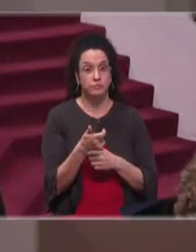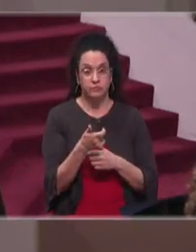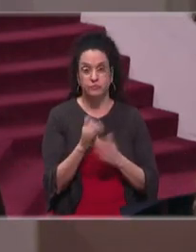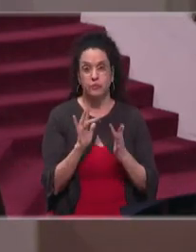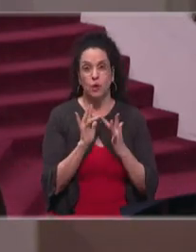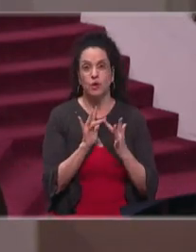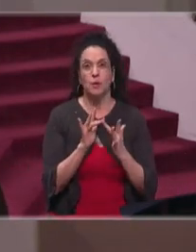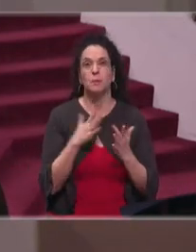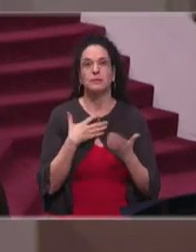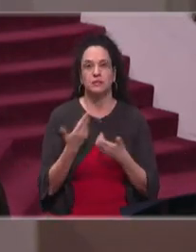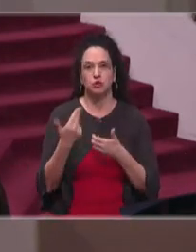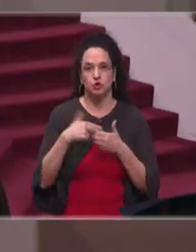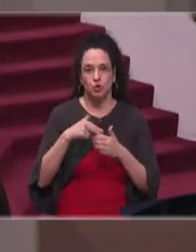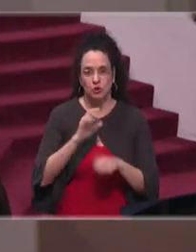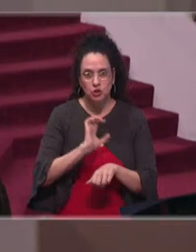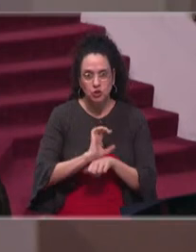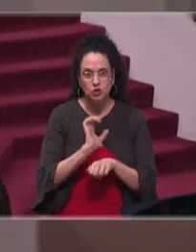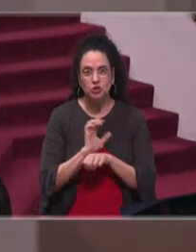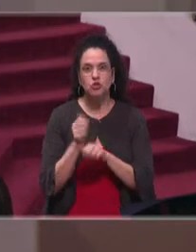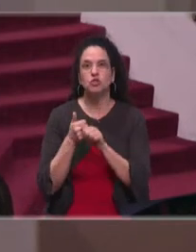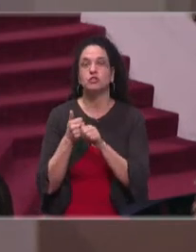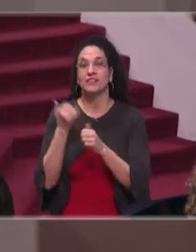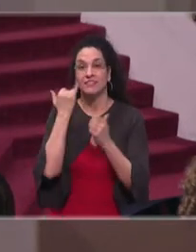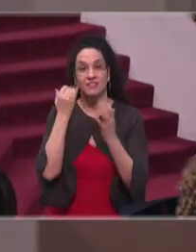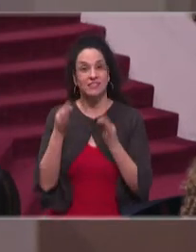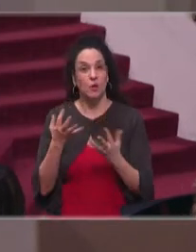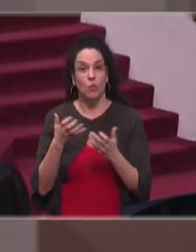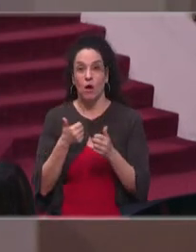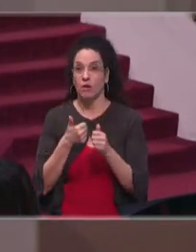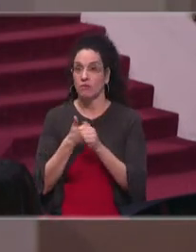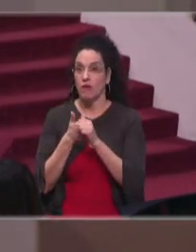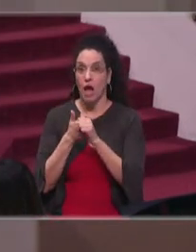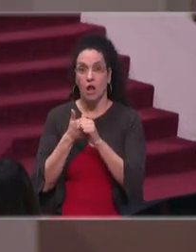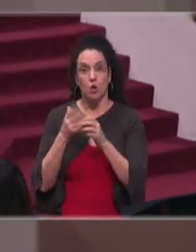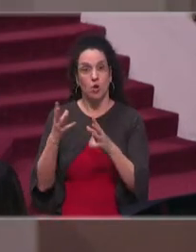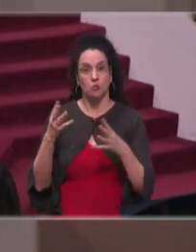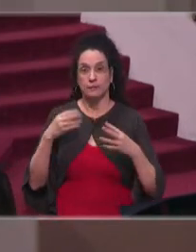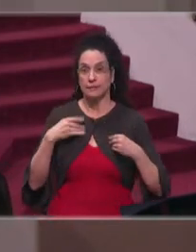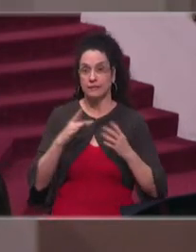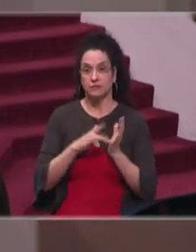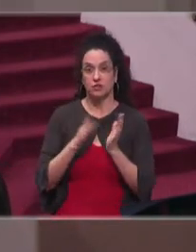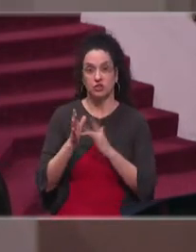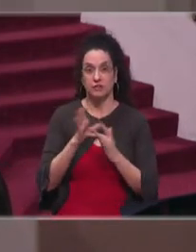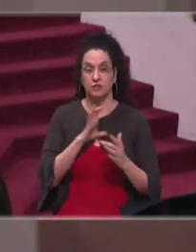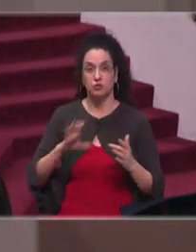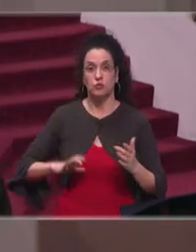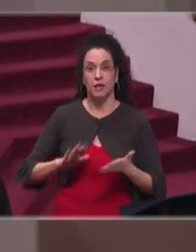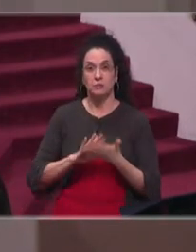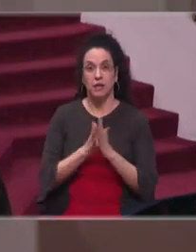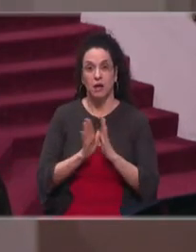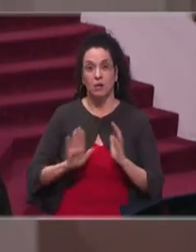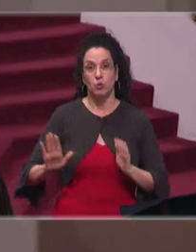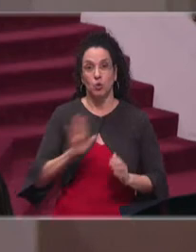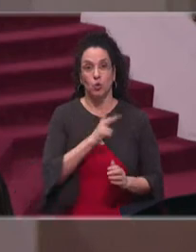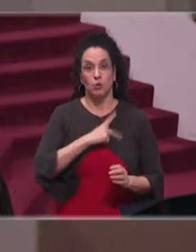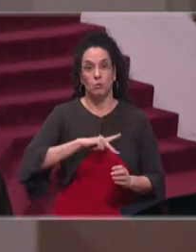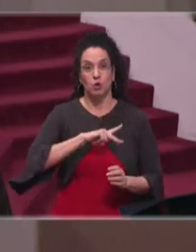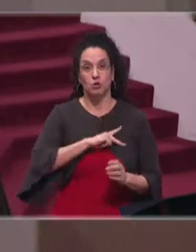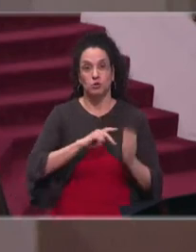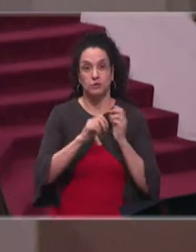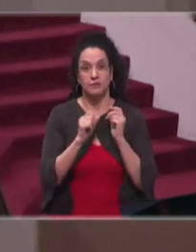and church membership. If it's your desire to receive Jesus Christ as your personal Savior, please pray this prayer with